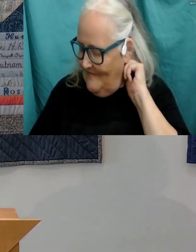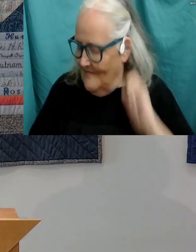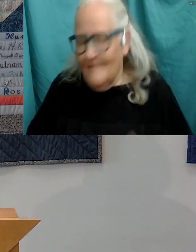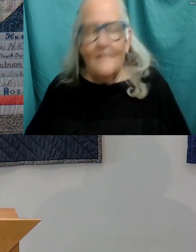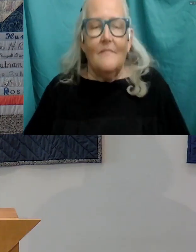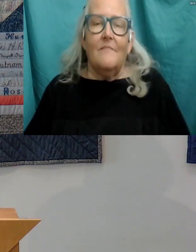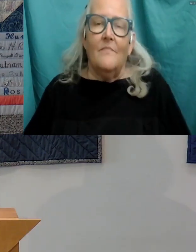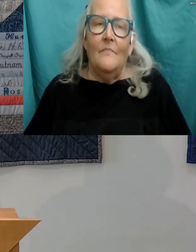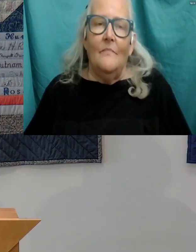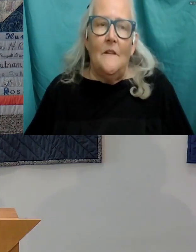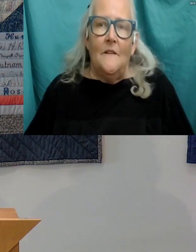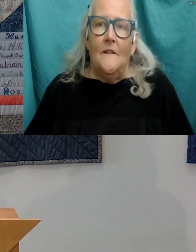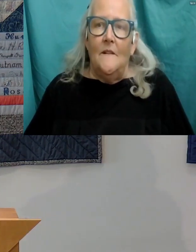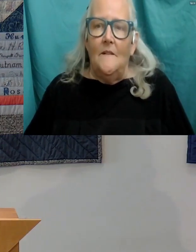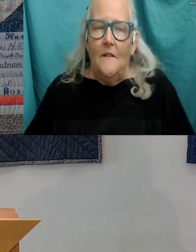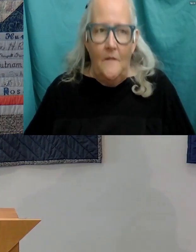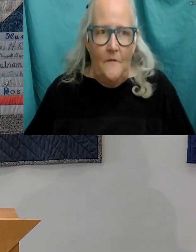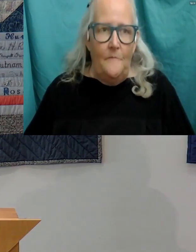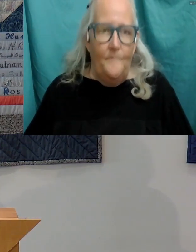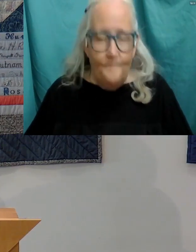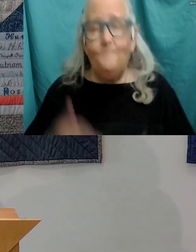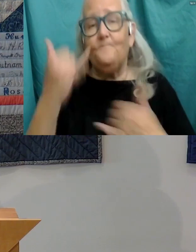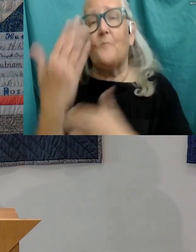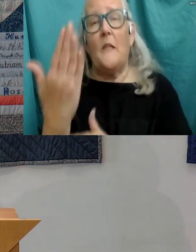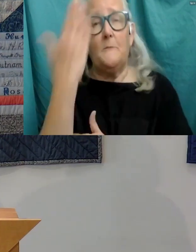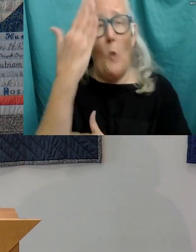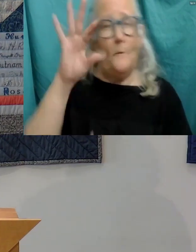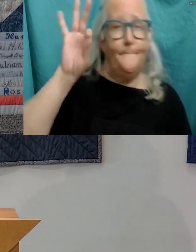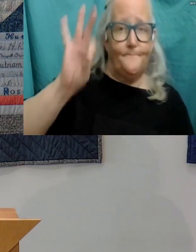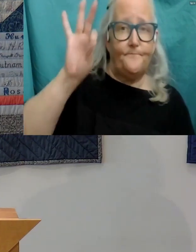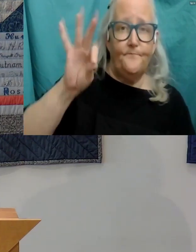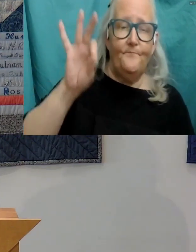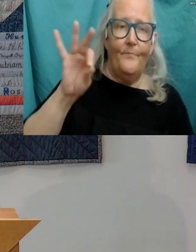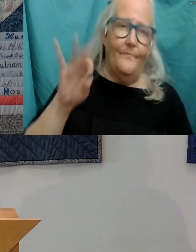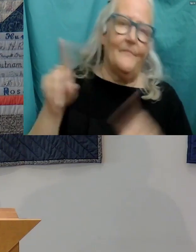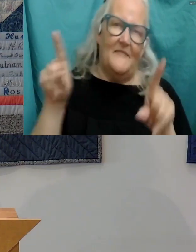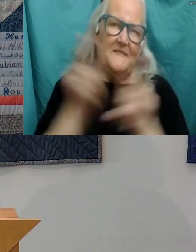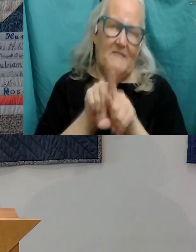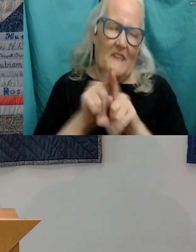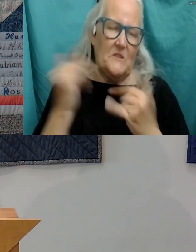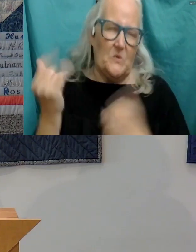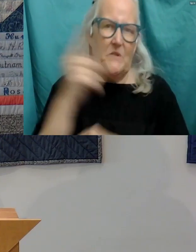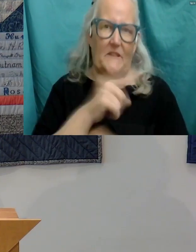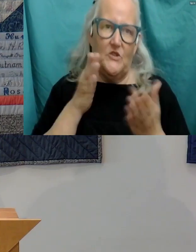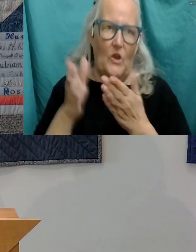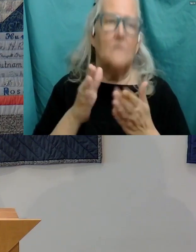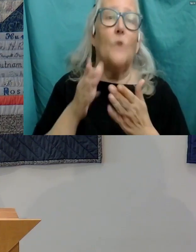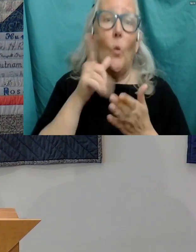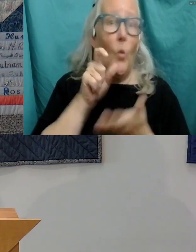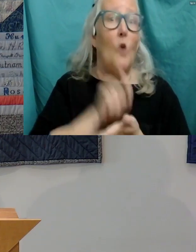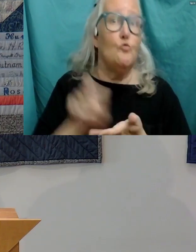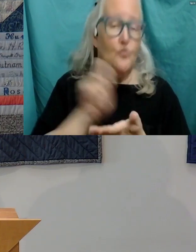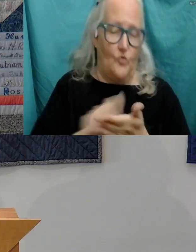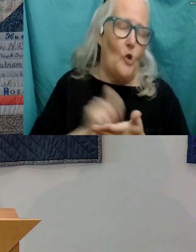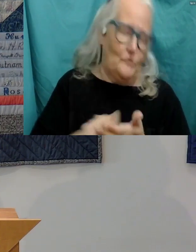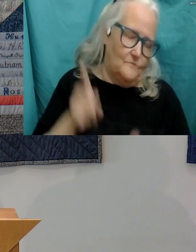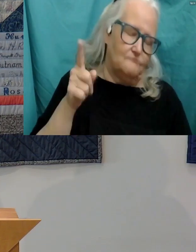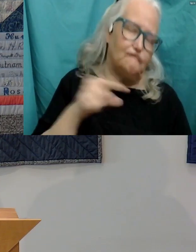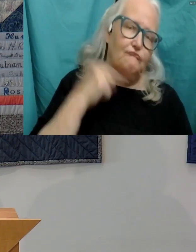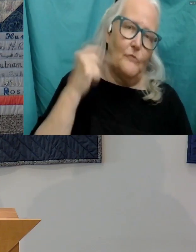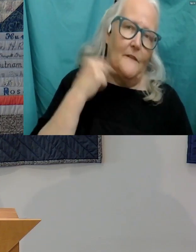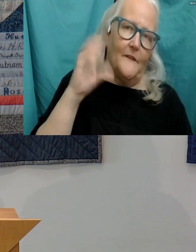So this morning's sermon, like the rest of the service, was written by Reverend Caitlin, who's homesick